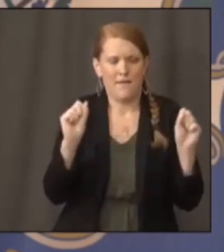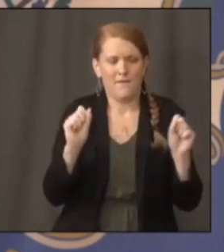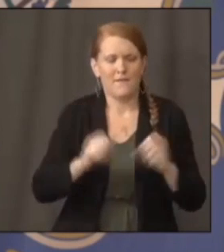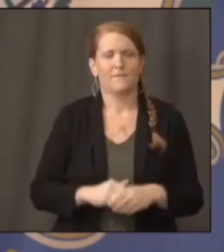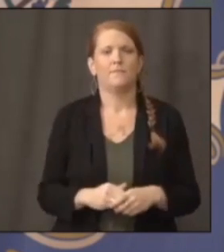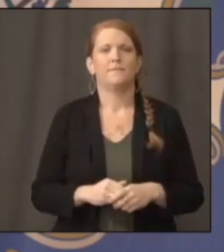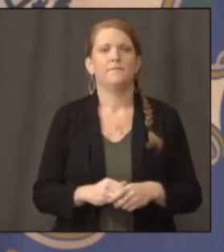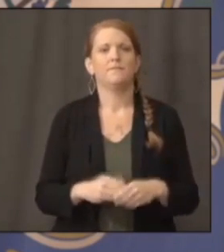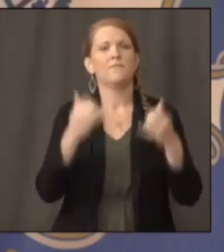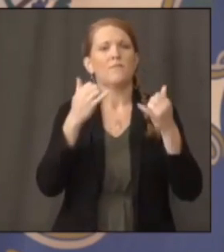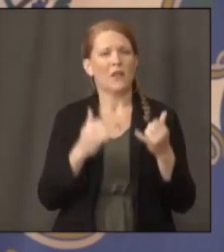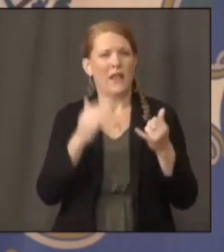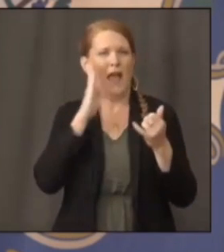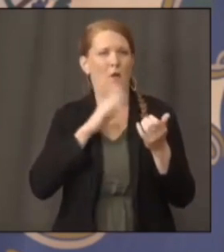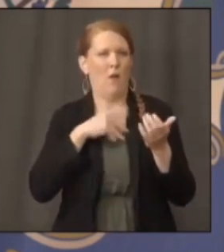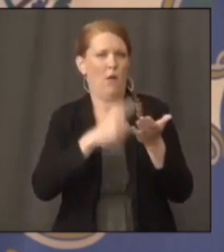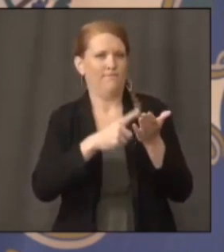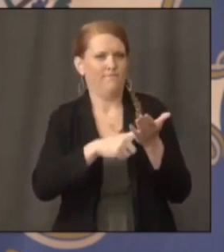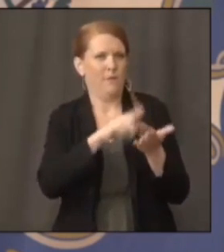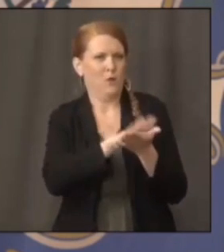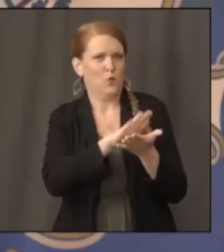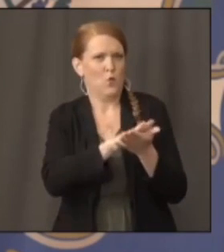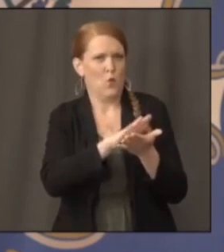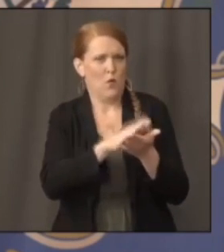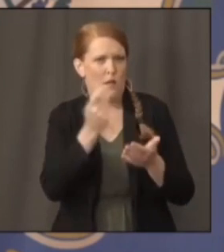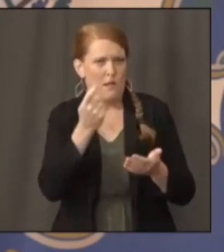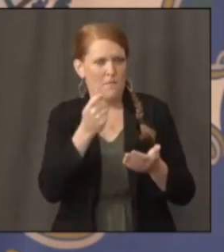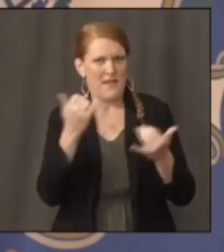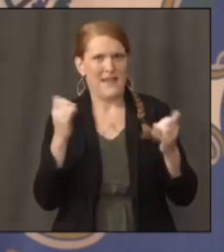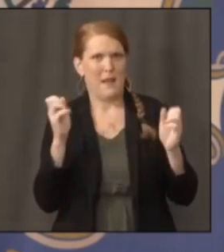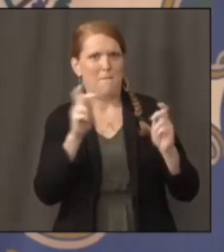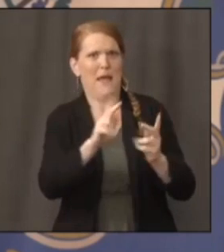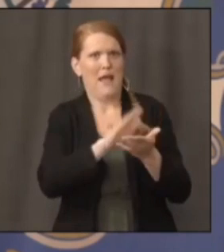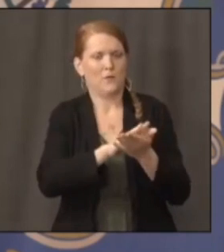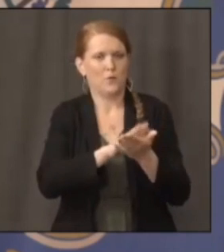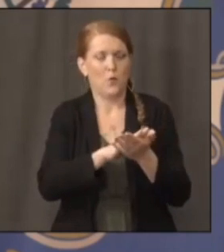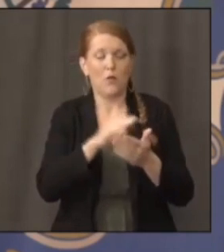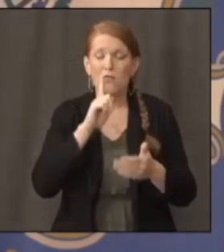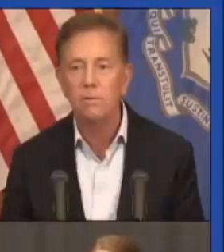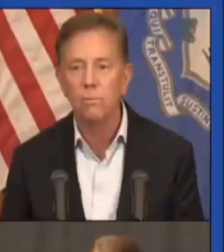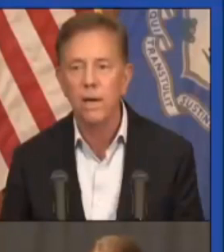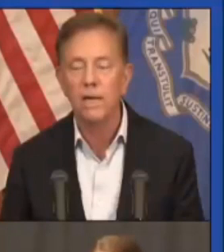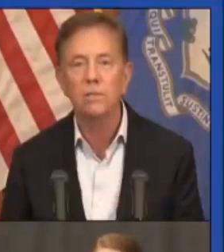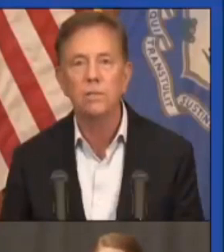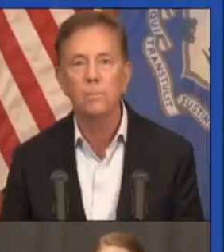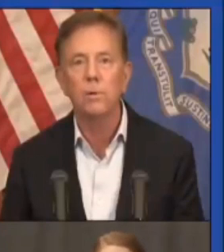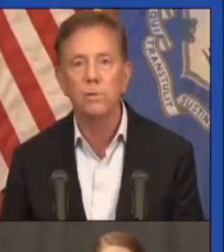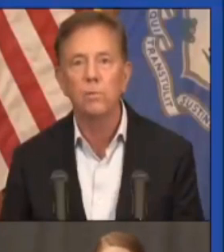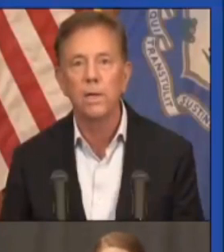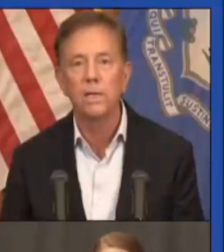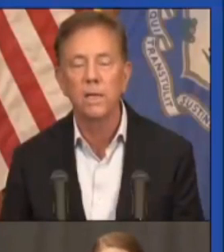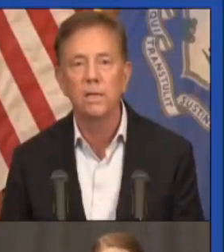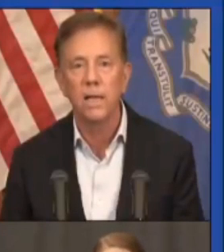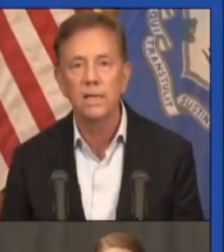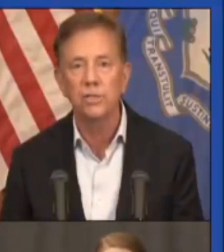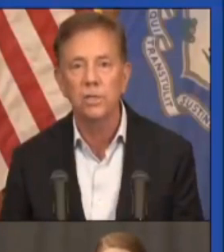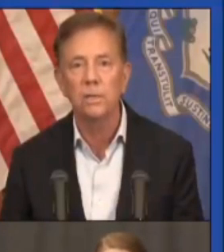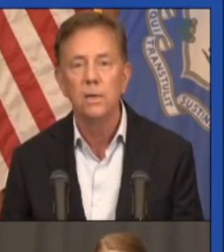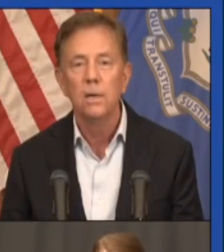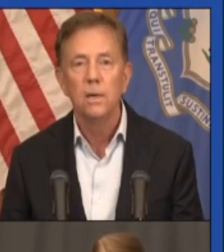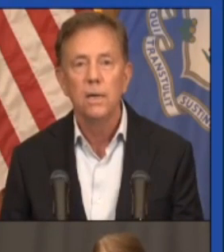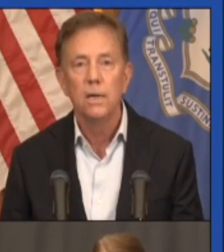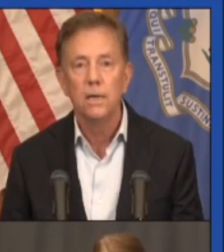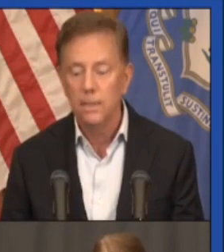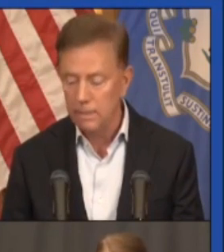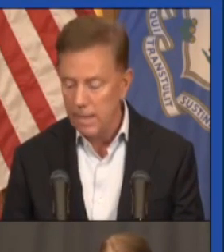little bit about school and getting back to school. And I was really proud to see the Connecticut ranked number 3 in the